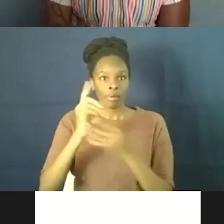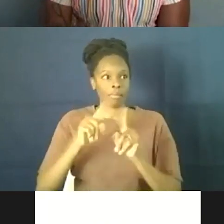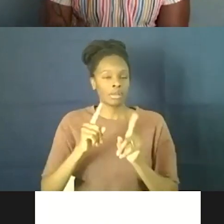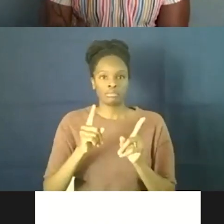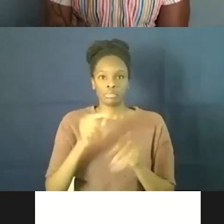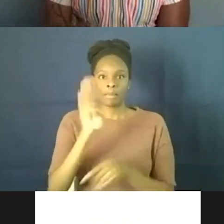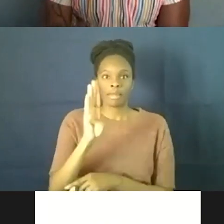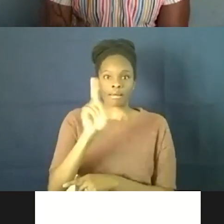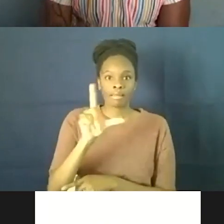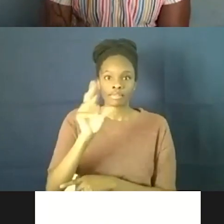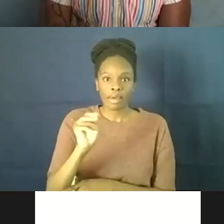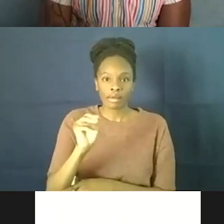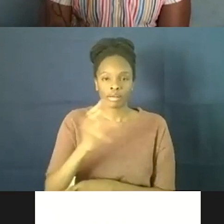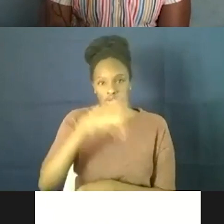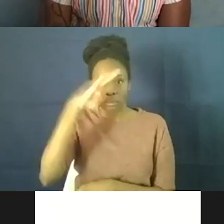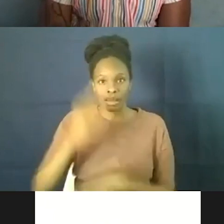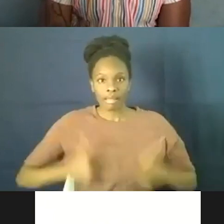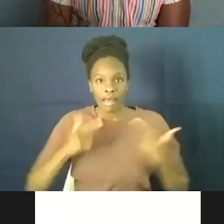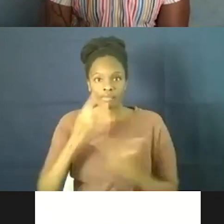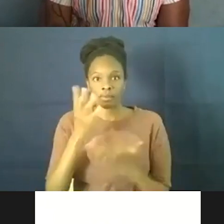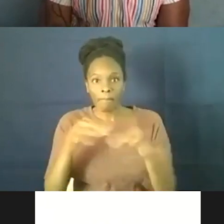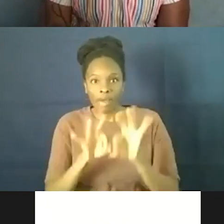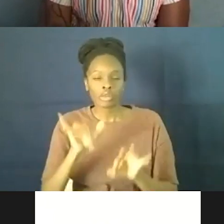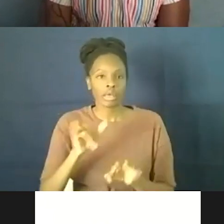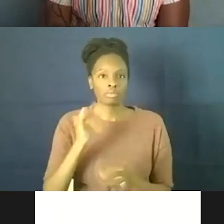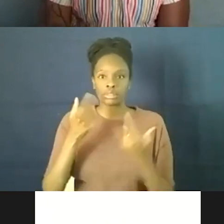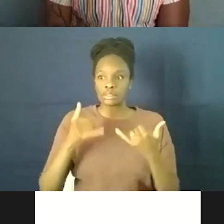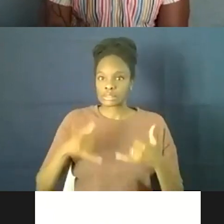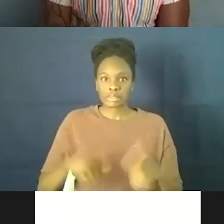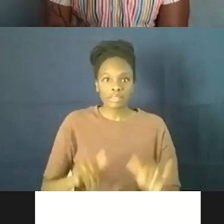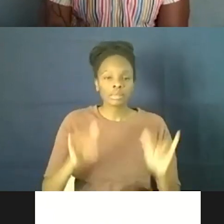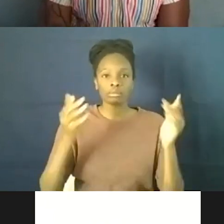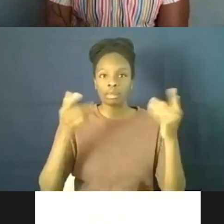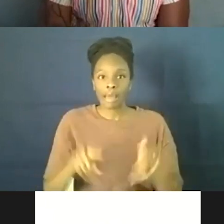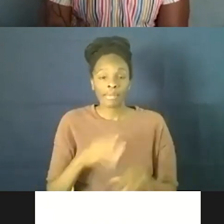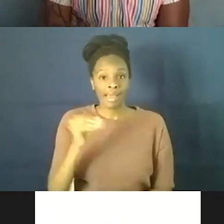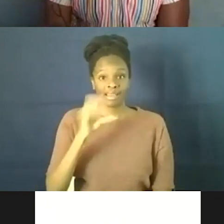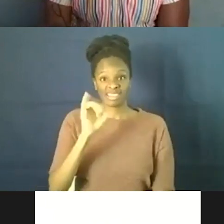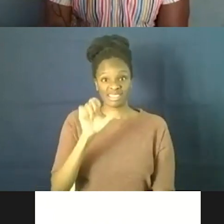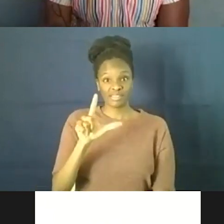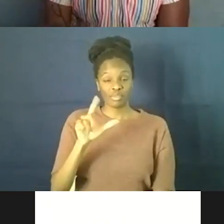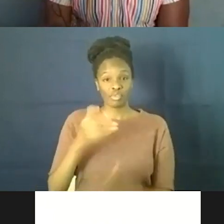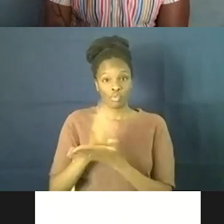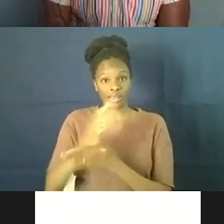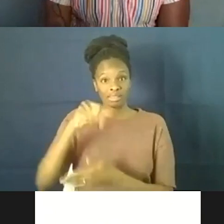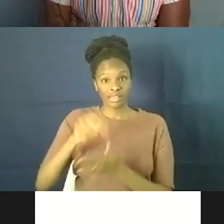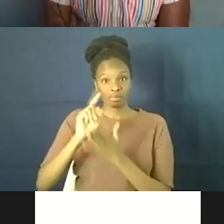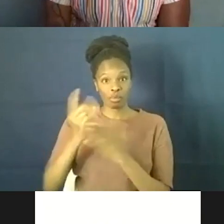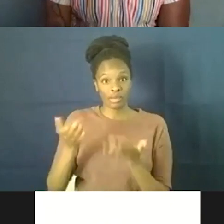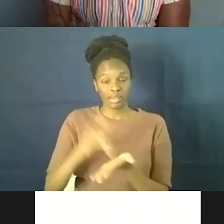Matter and sort of, you know, which is, of course, the civil rights movement of this moment again, but also dealing with like a lot